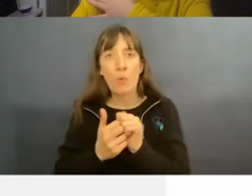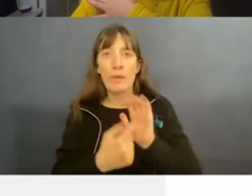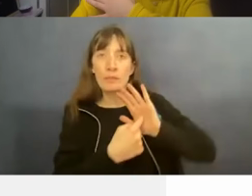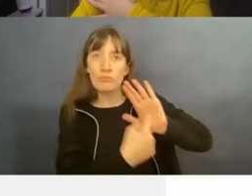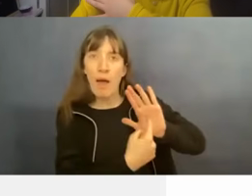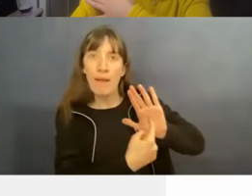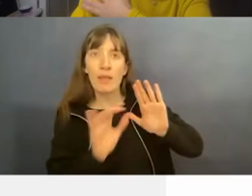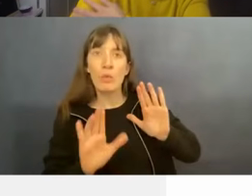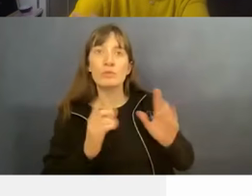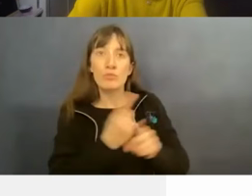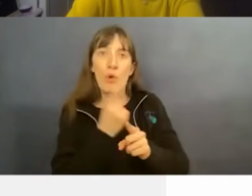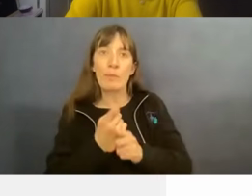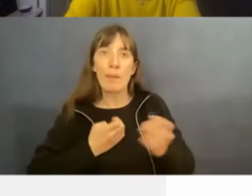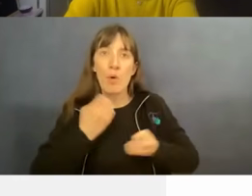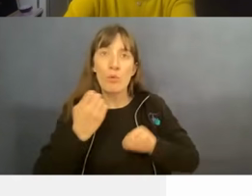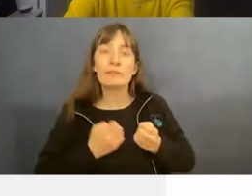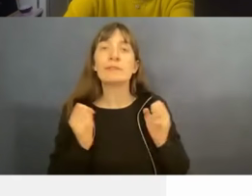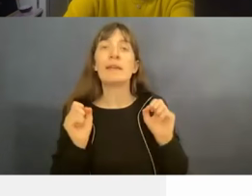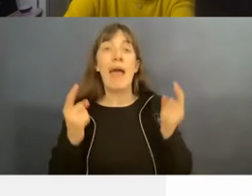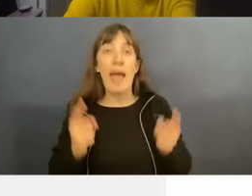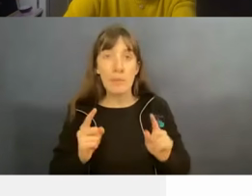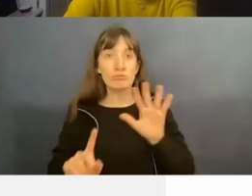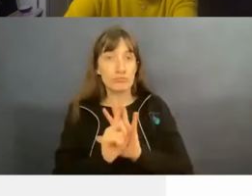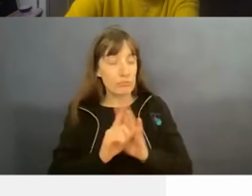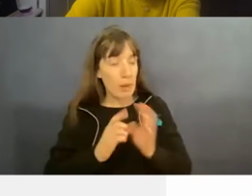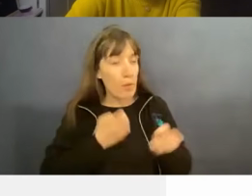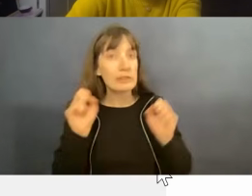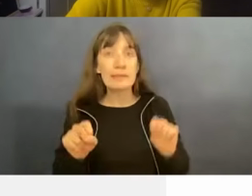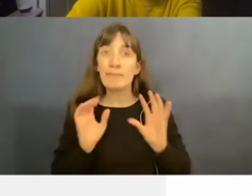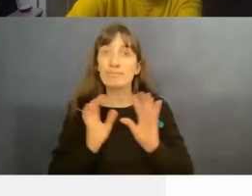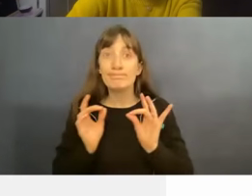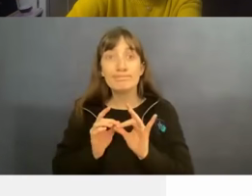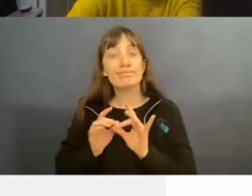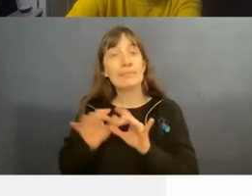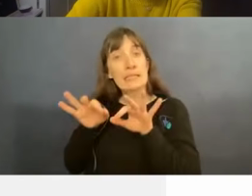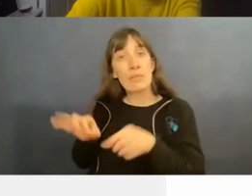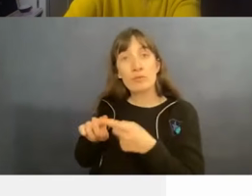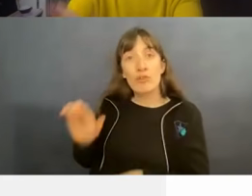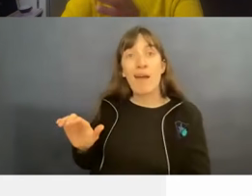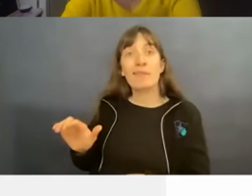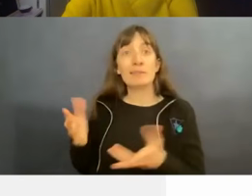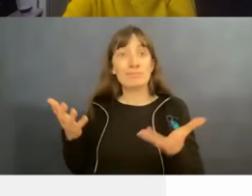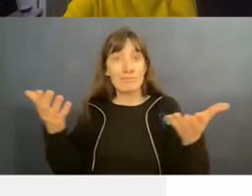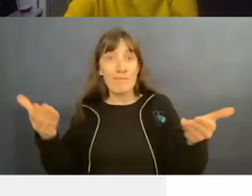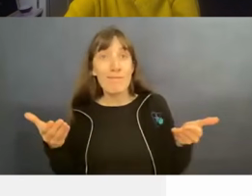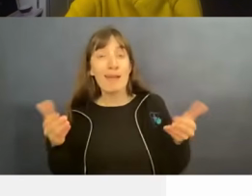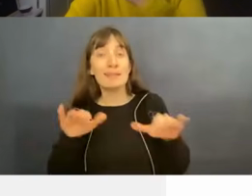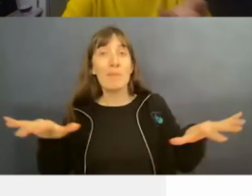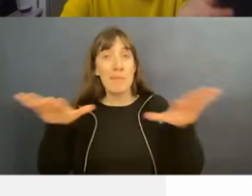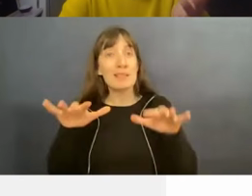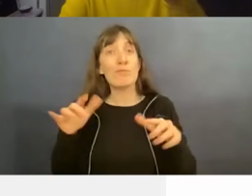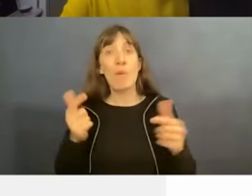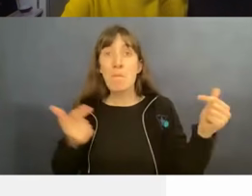those emotions as they occur? Maybe they make that inviting space, right, for those big emotions. Maybe they have the